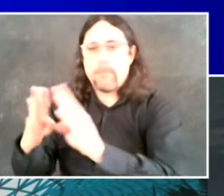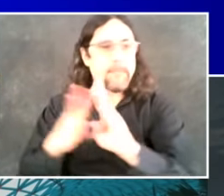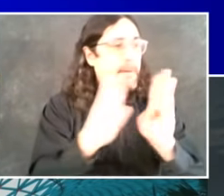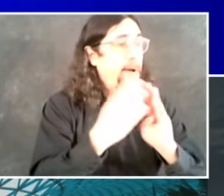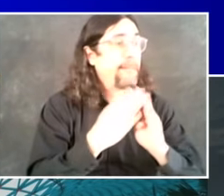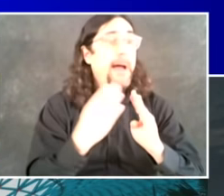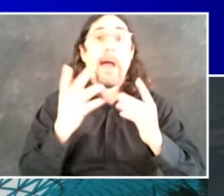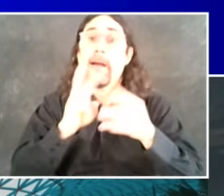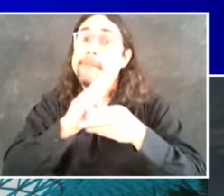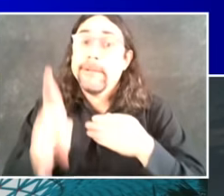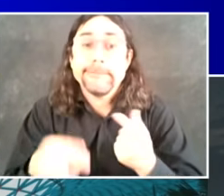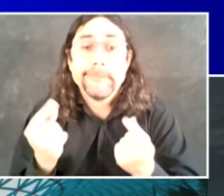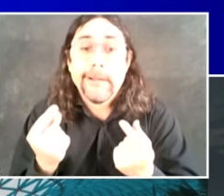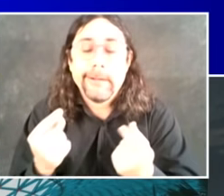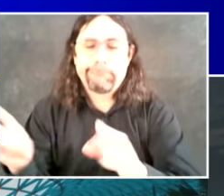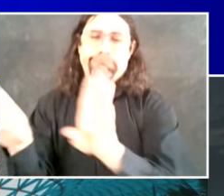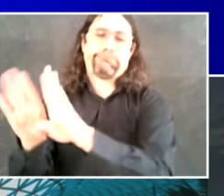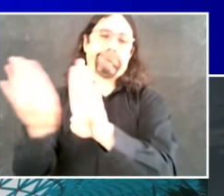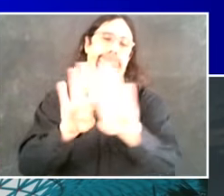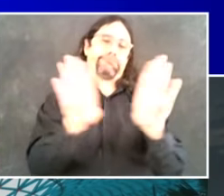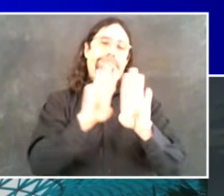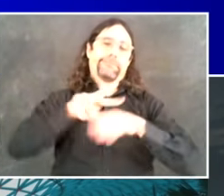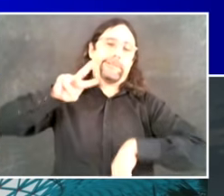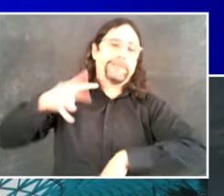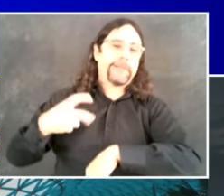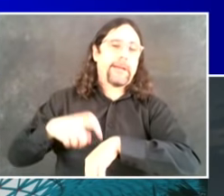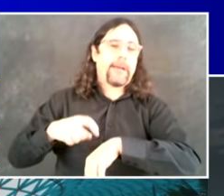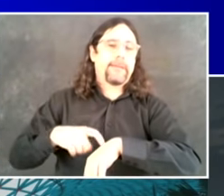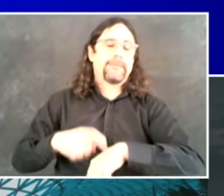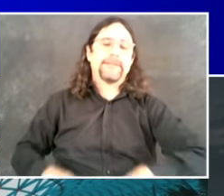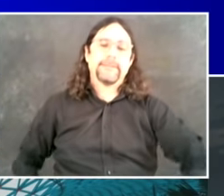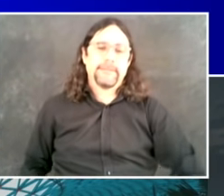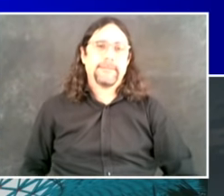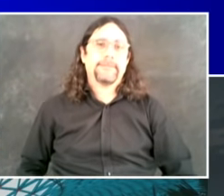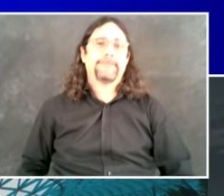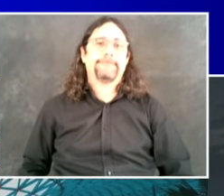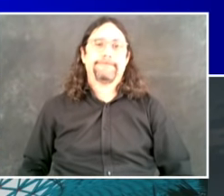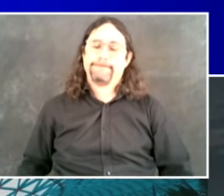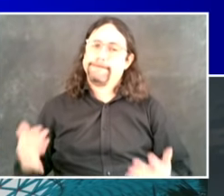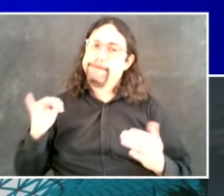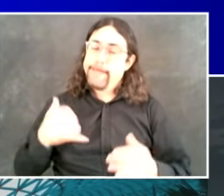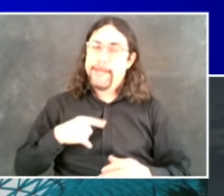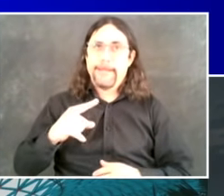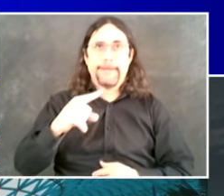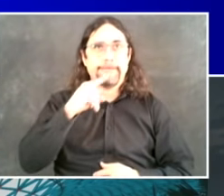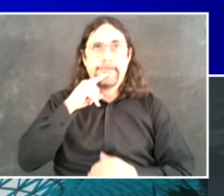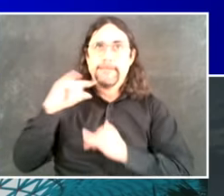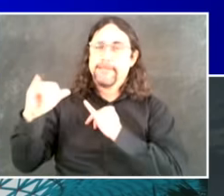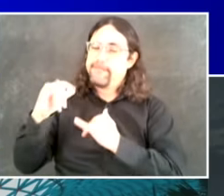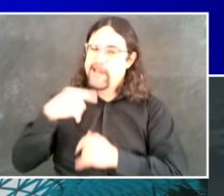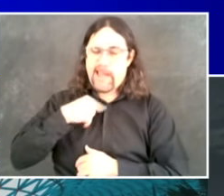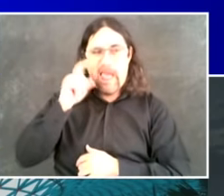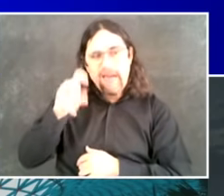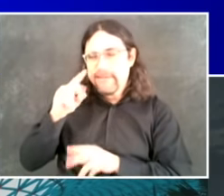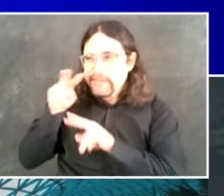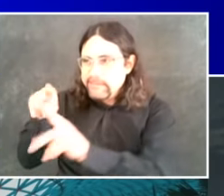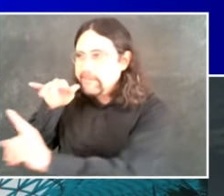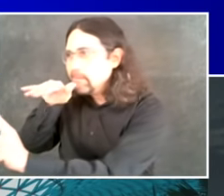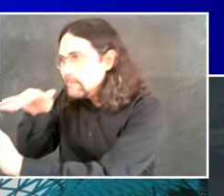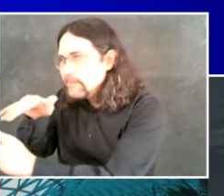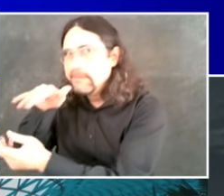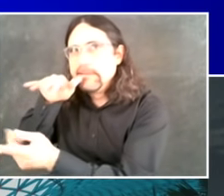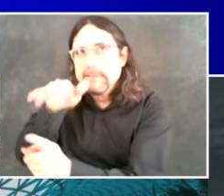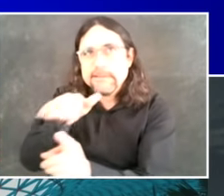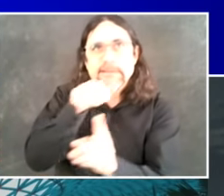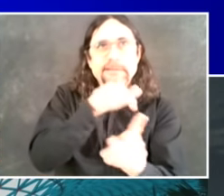And it's a reminder that we have to be vigilant, because even a small number of cases can lead to that